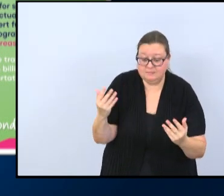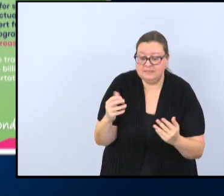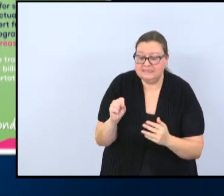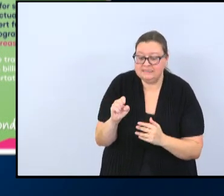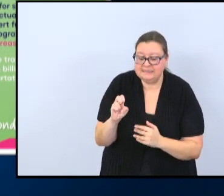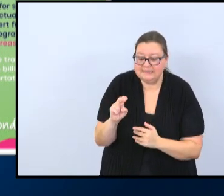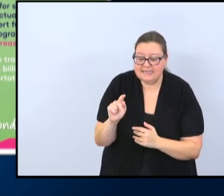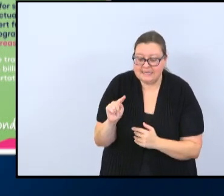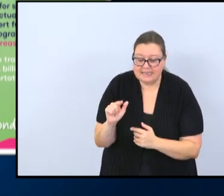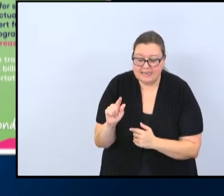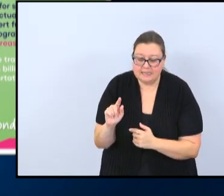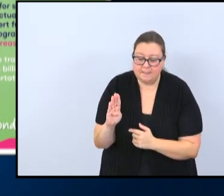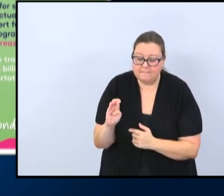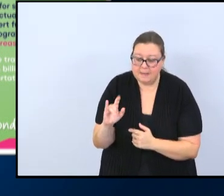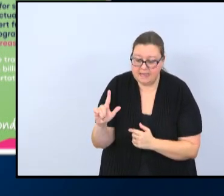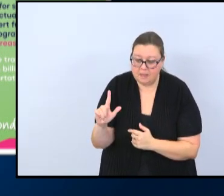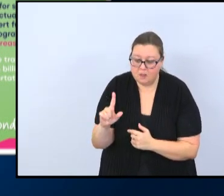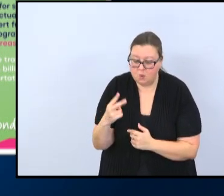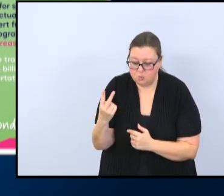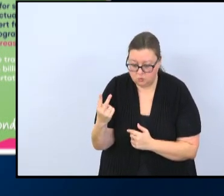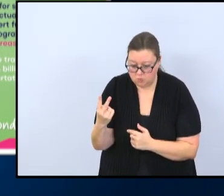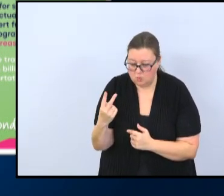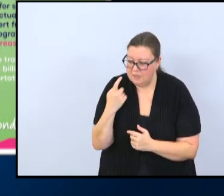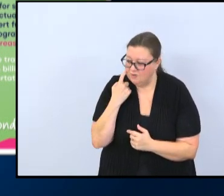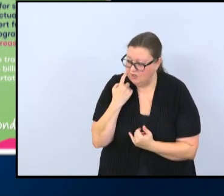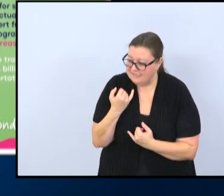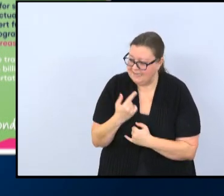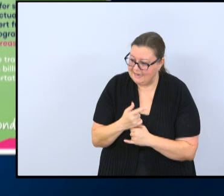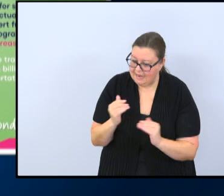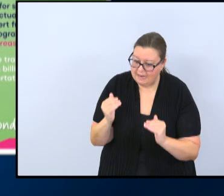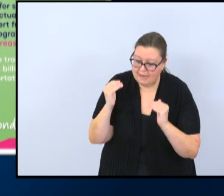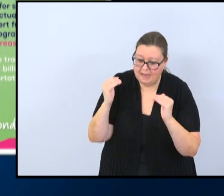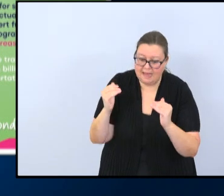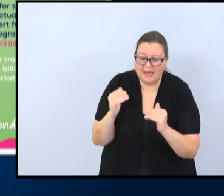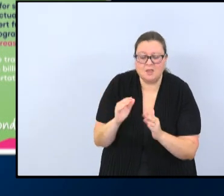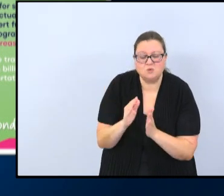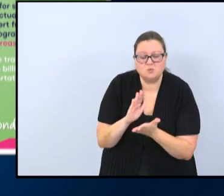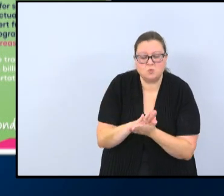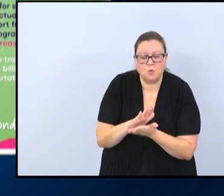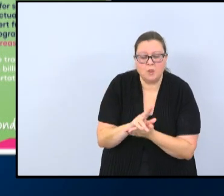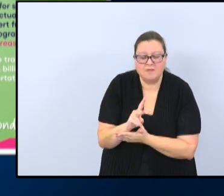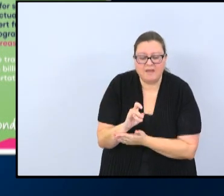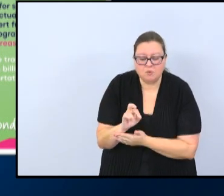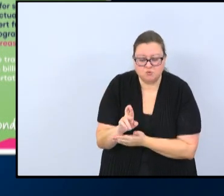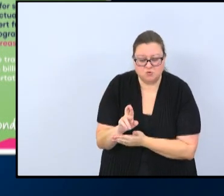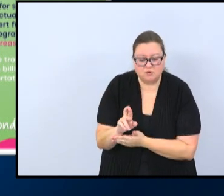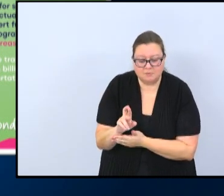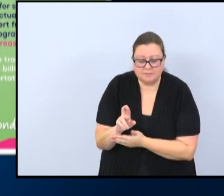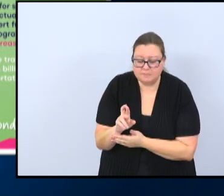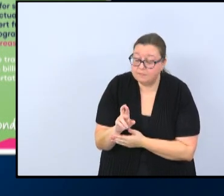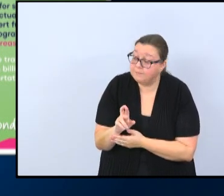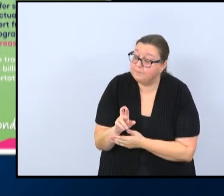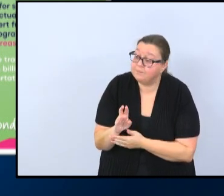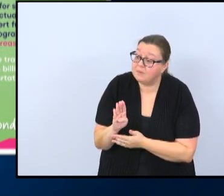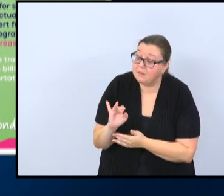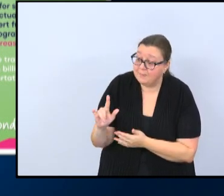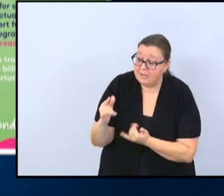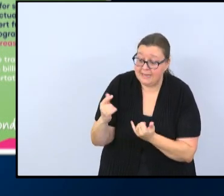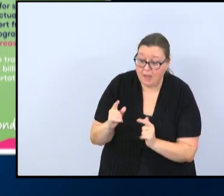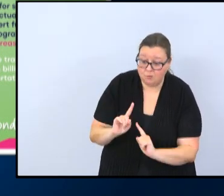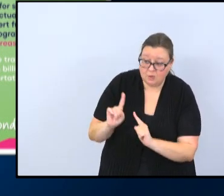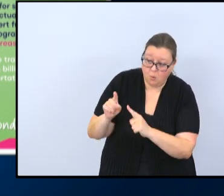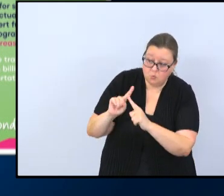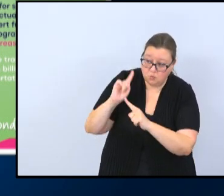version of Senate Bill 2, the bill creating an education savings account or a school voucher. The bill now heads to the governor's